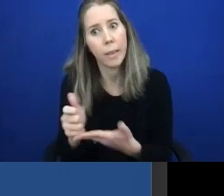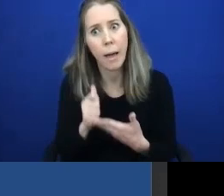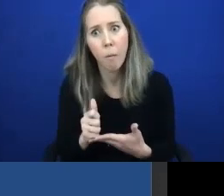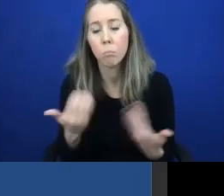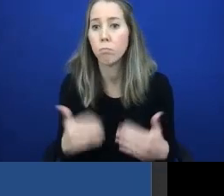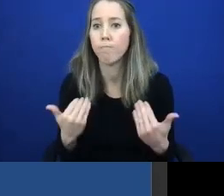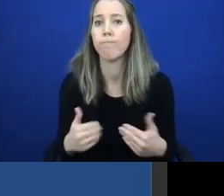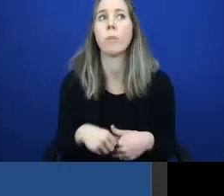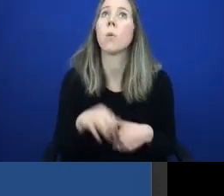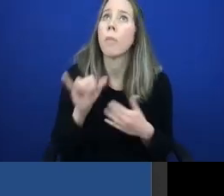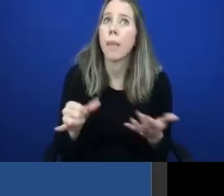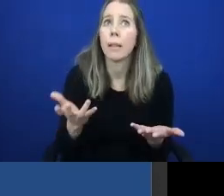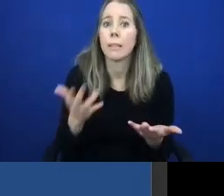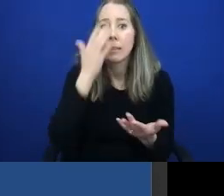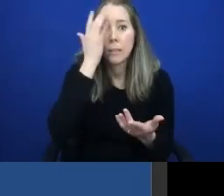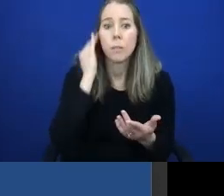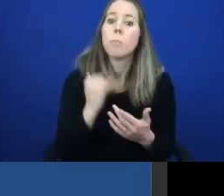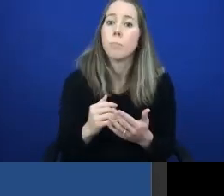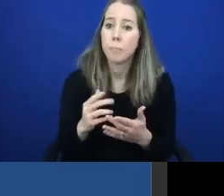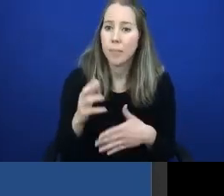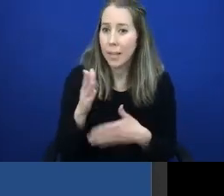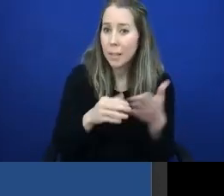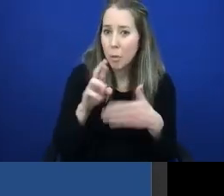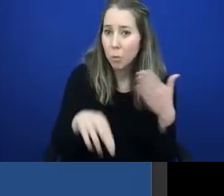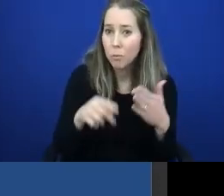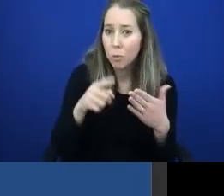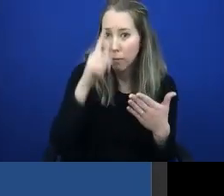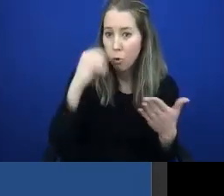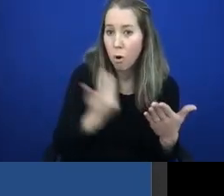of the results of our feedback.